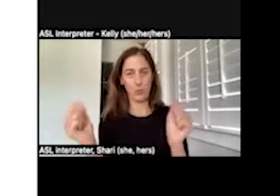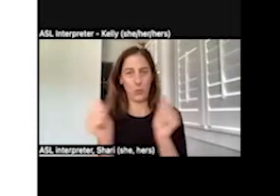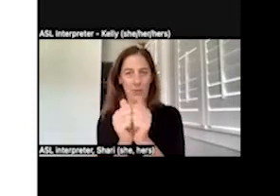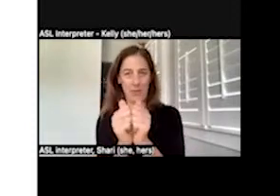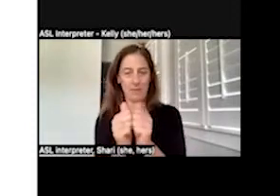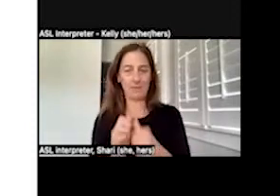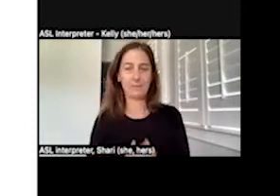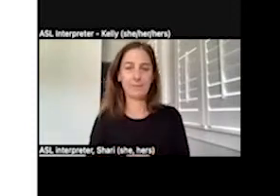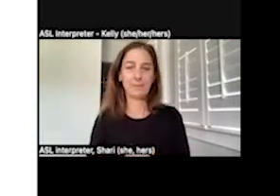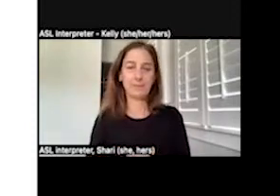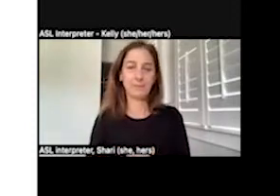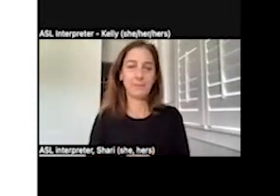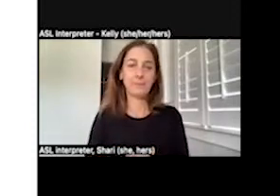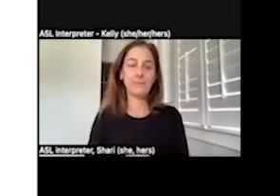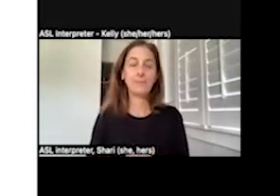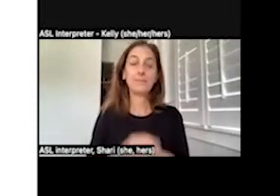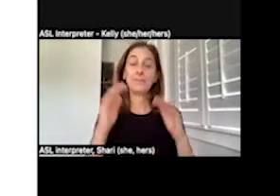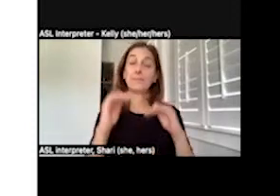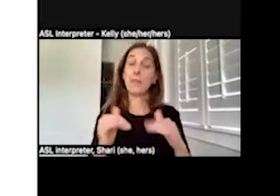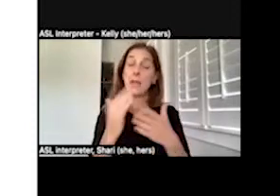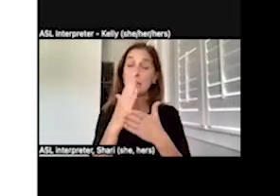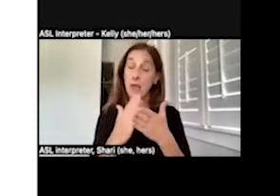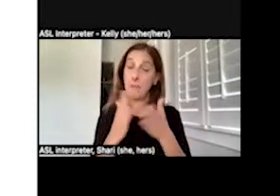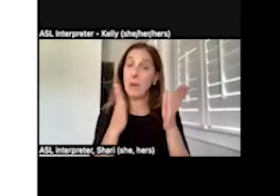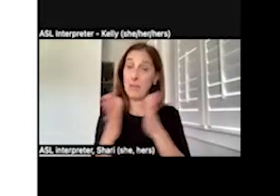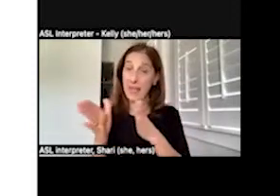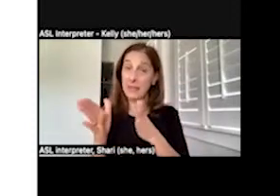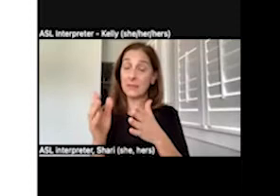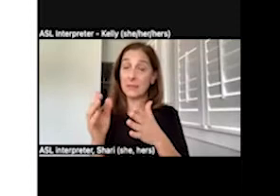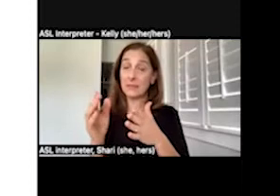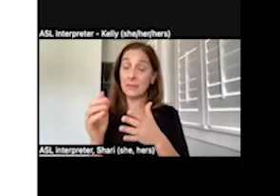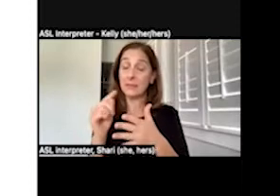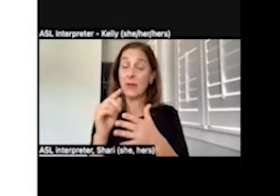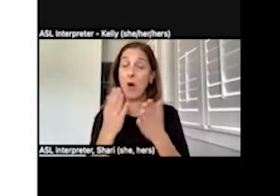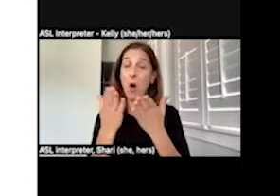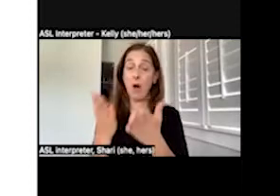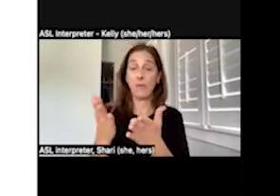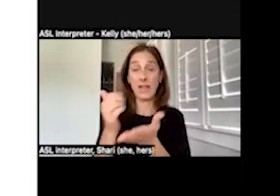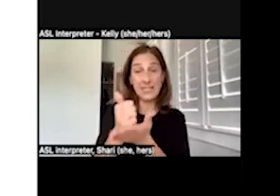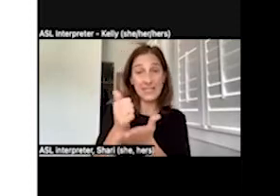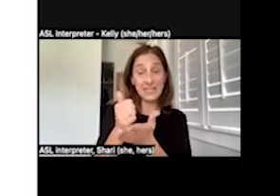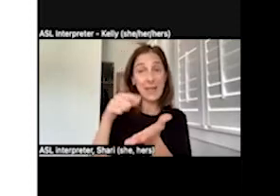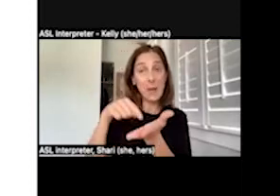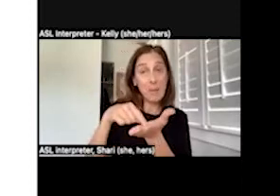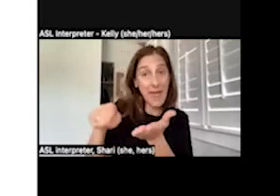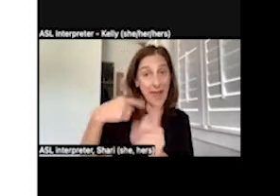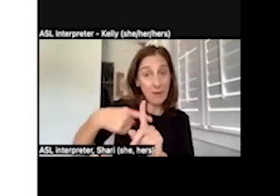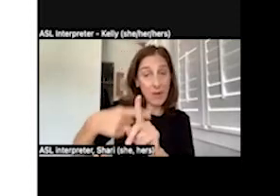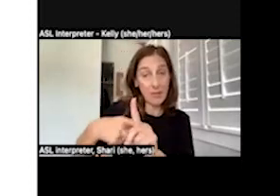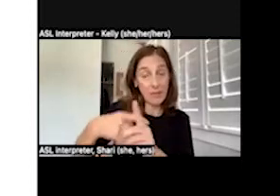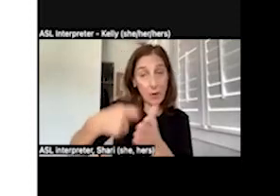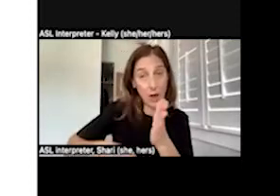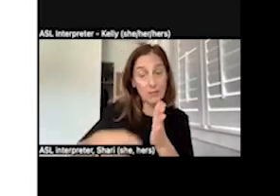There's plans that offer premium assistance for Medicare to cover like the